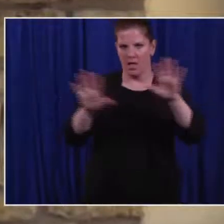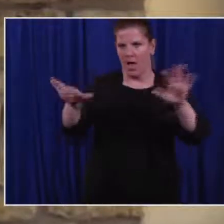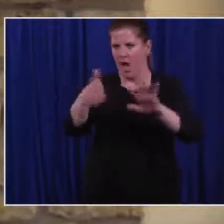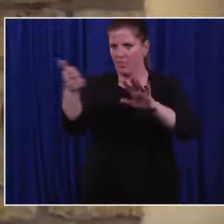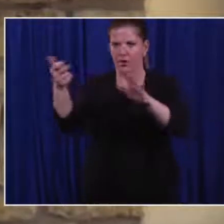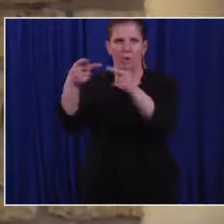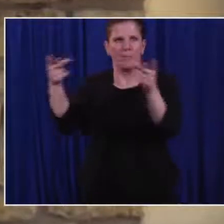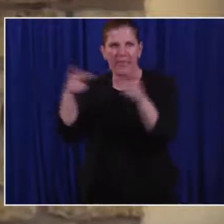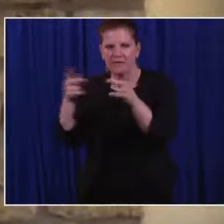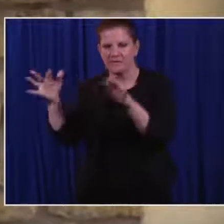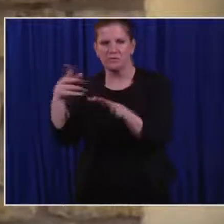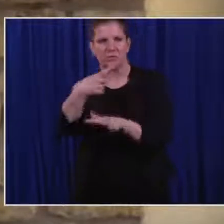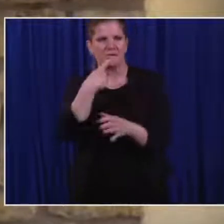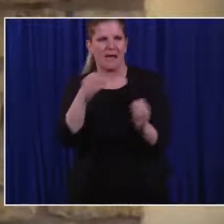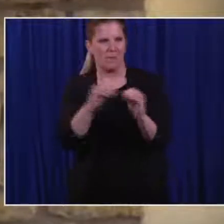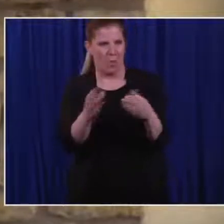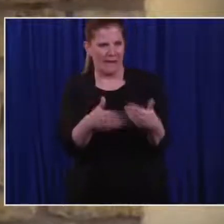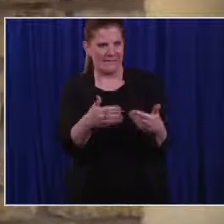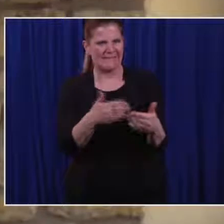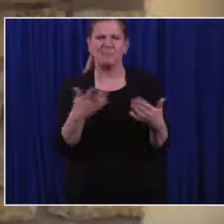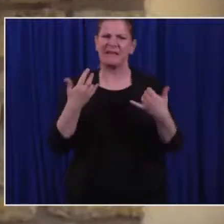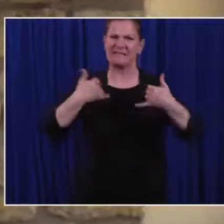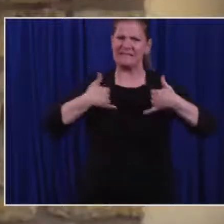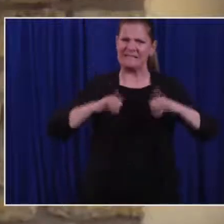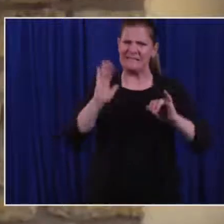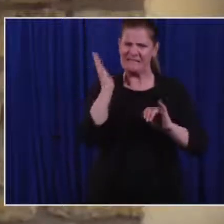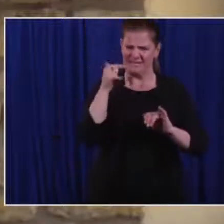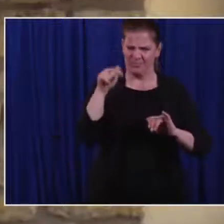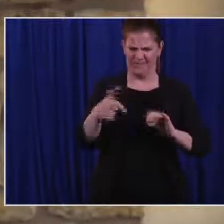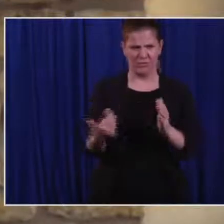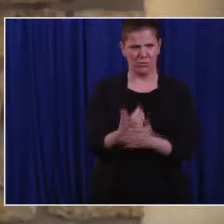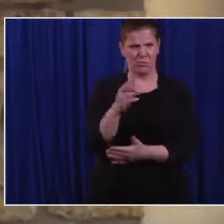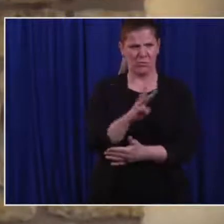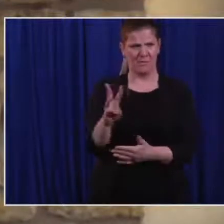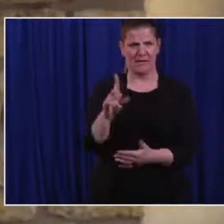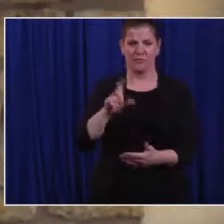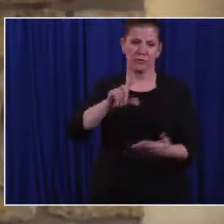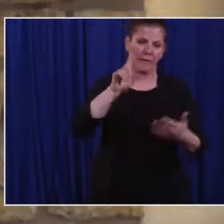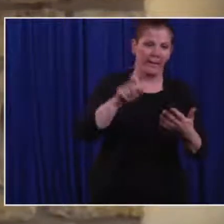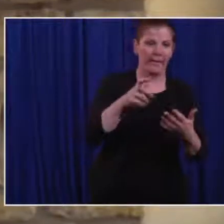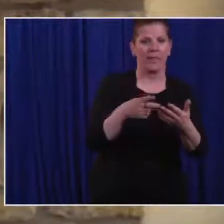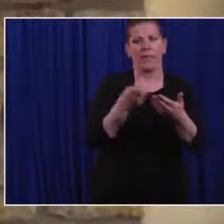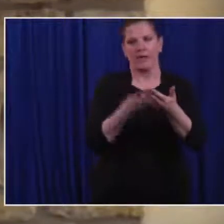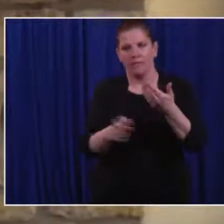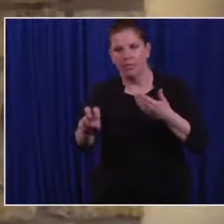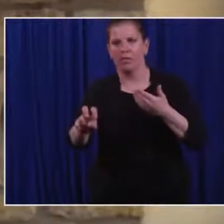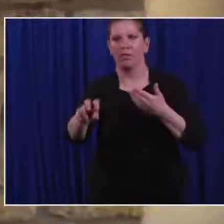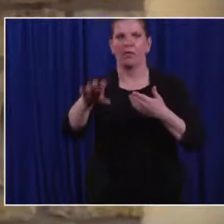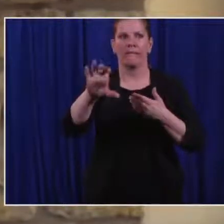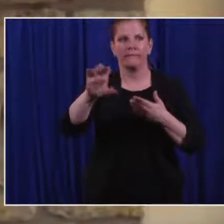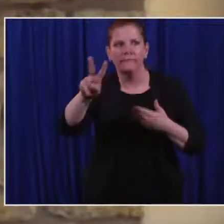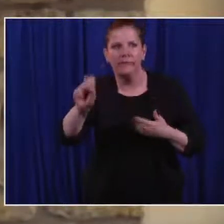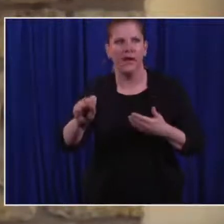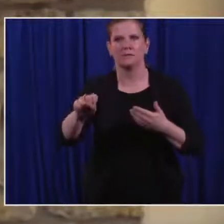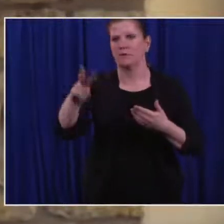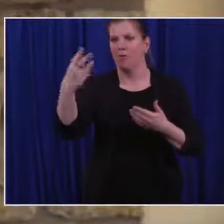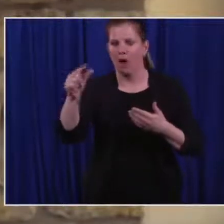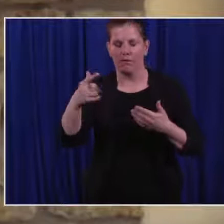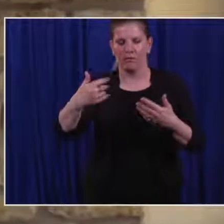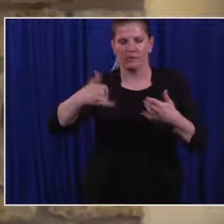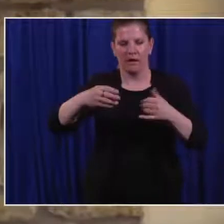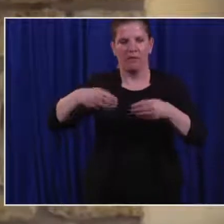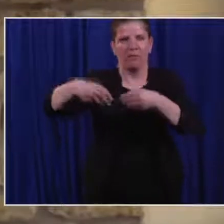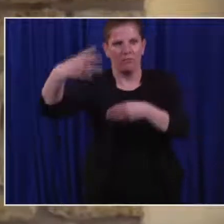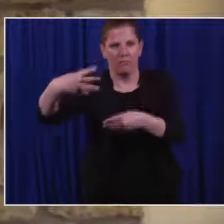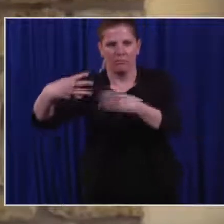clicking through to Walgreens or CVS or something like that. Are you hoping to improve that? Why aren't more